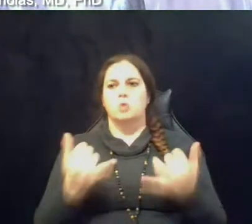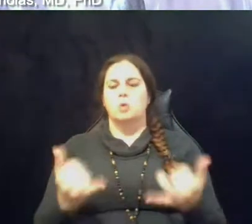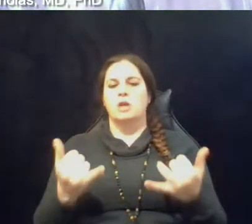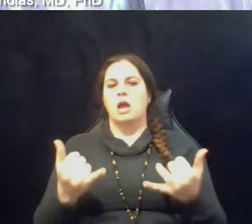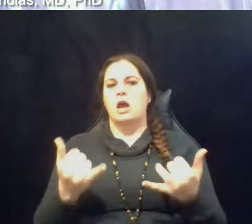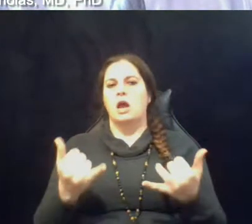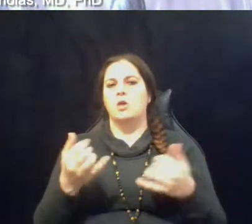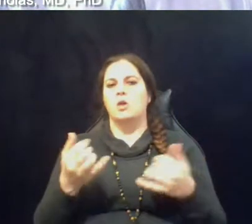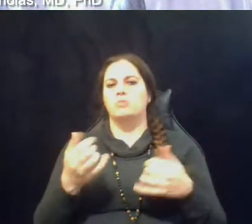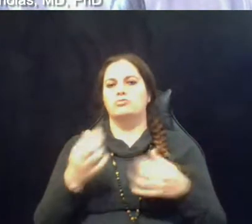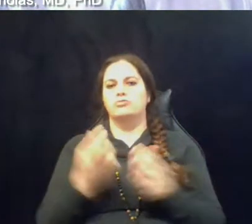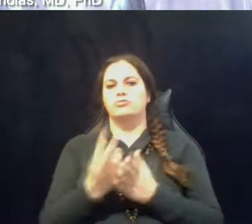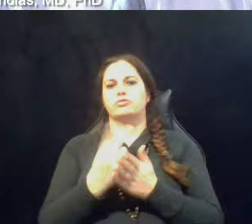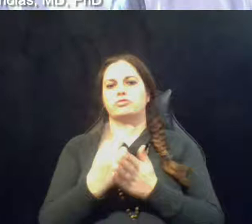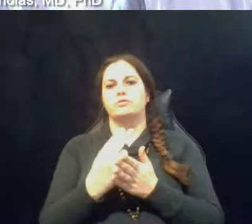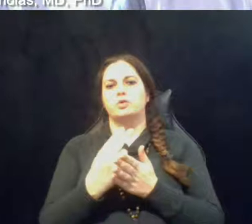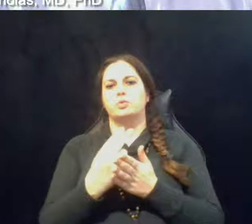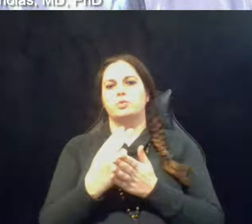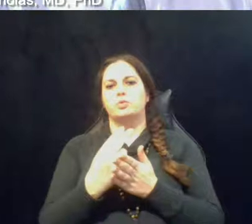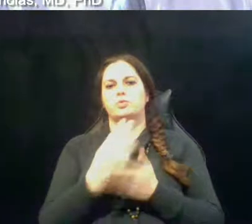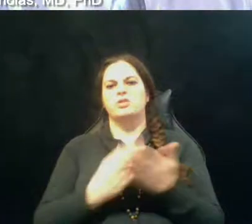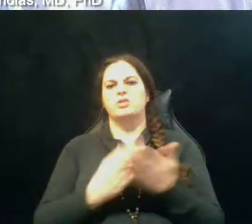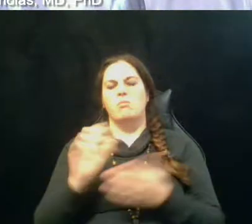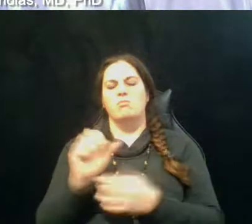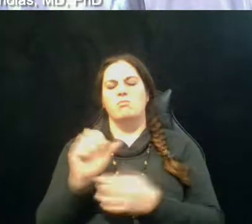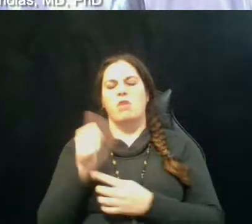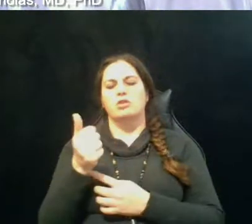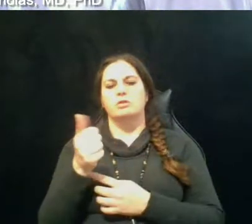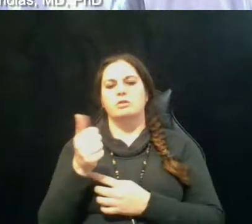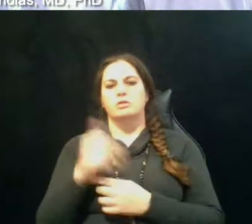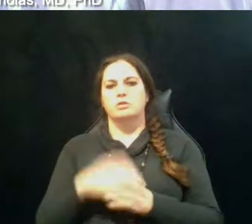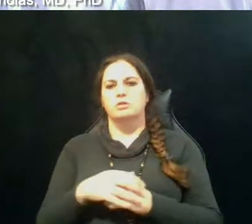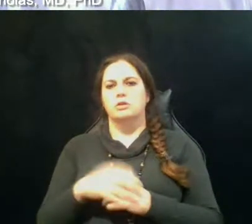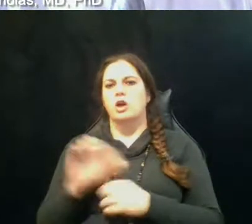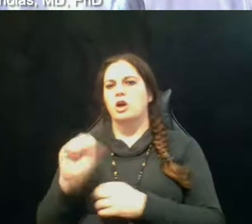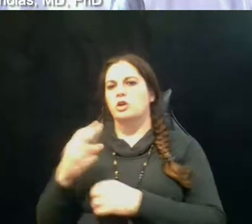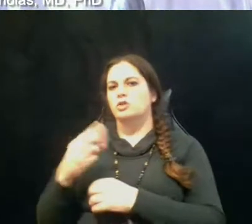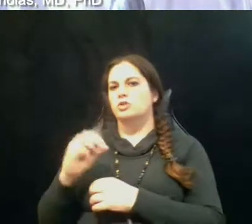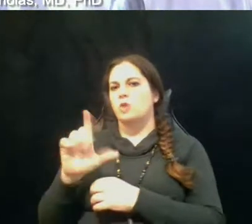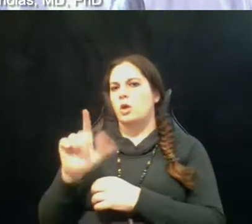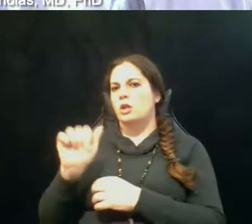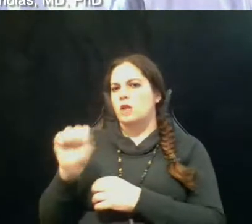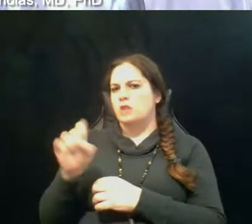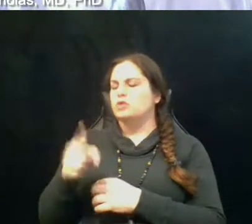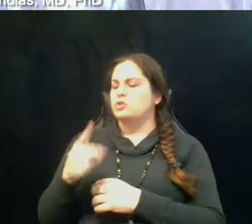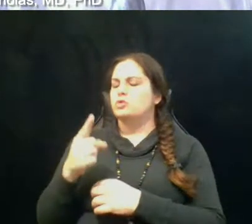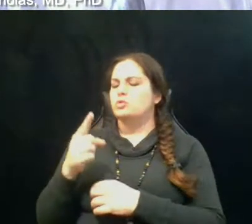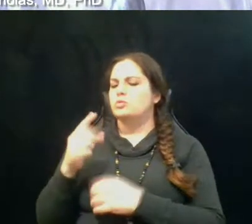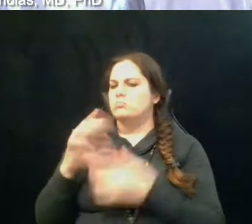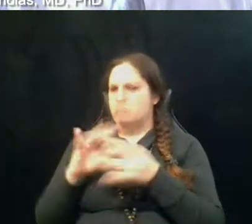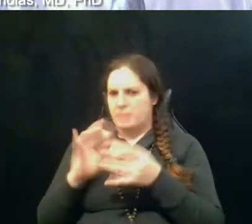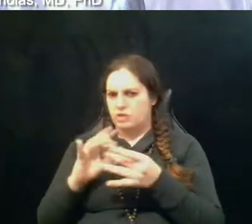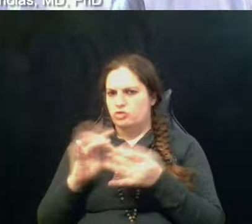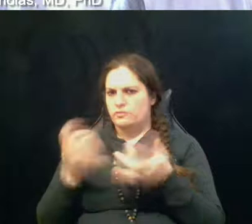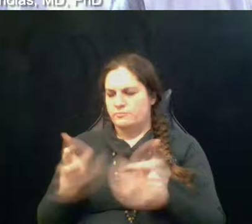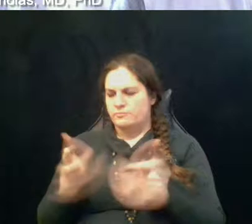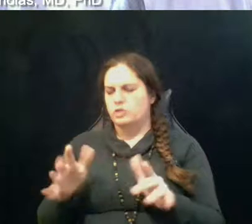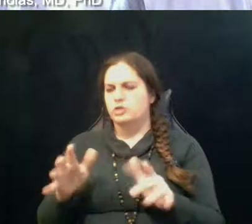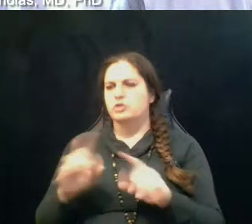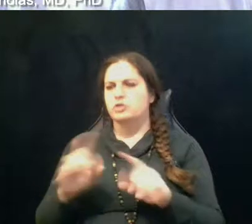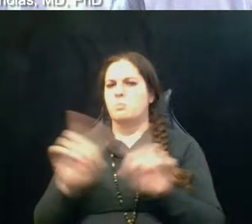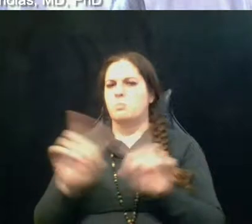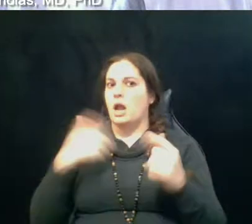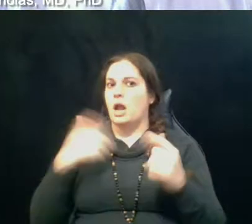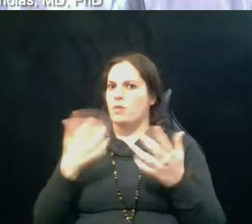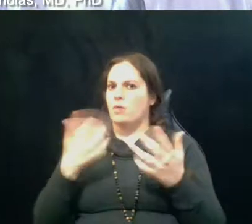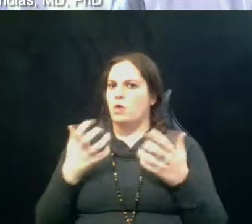So Dr. Sholas, you did mention this, but let's just revisit it. I hope that everybody, I just want to be clear with everybody about the age